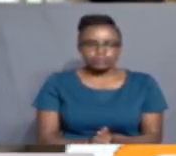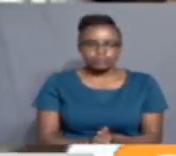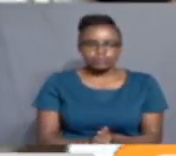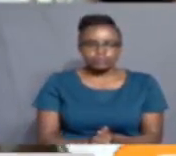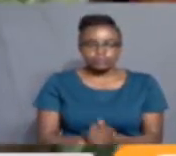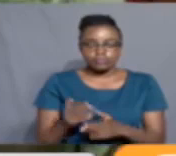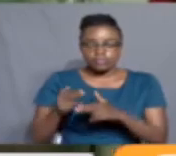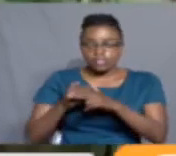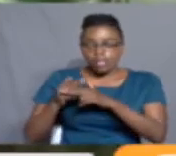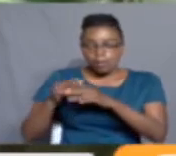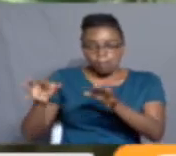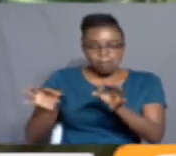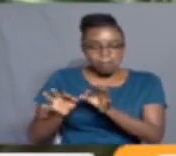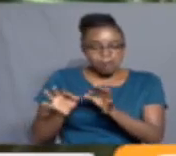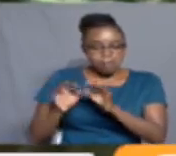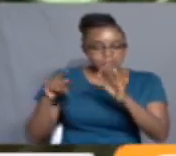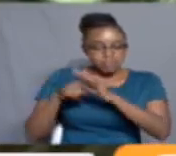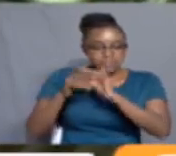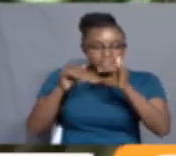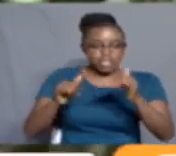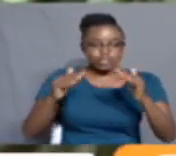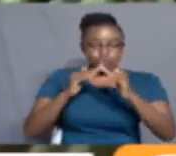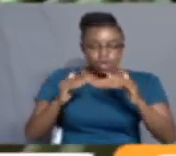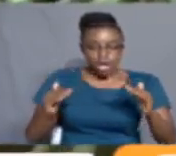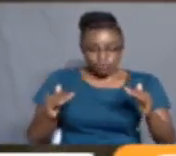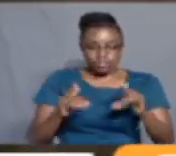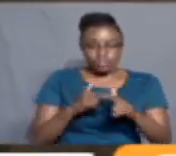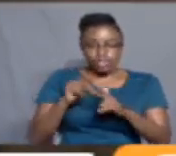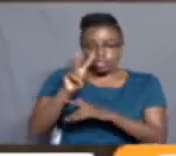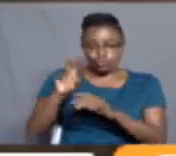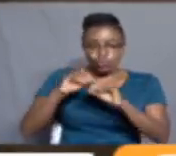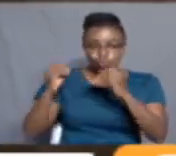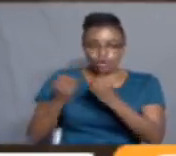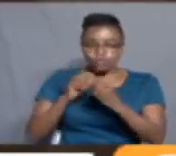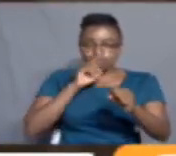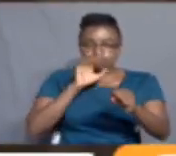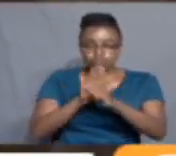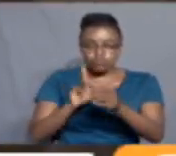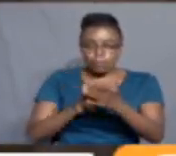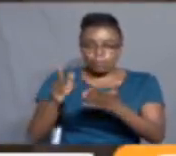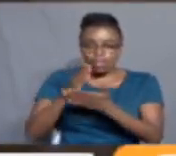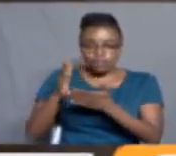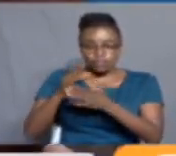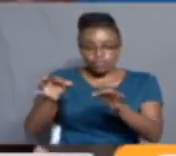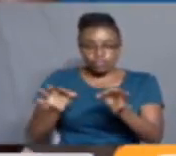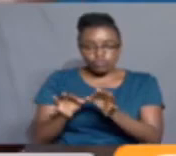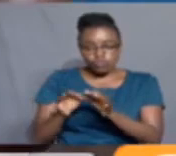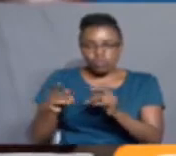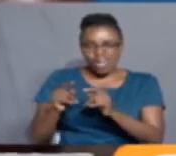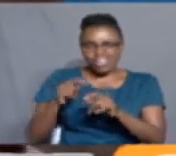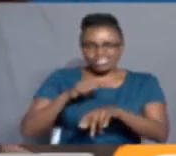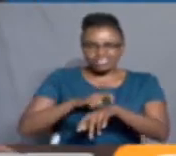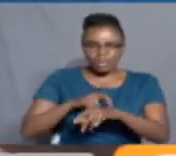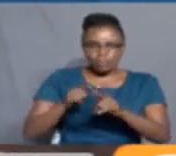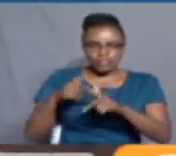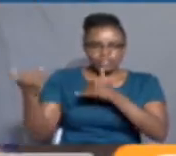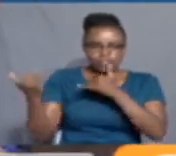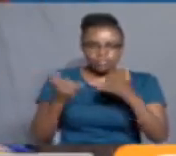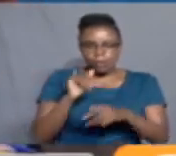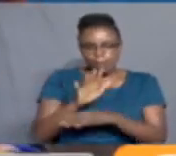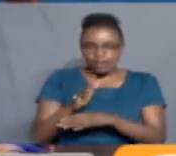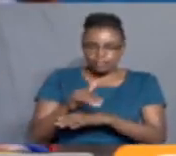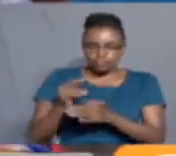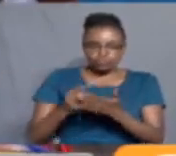As soon as the family set foot in their new home, the two organizations have promised to pay rent for the family for a while as they introduce them to